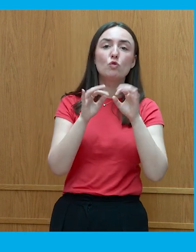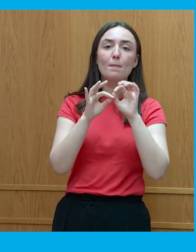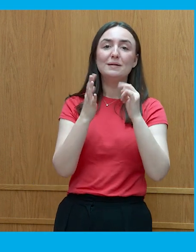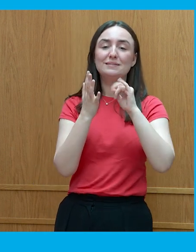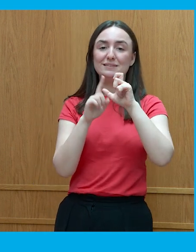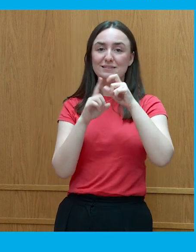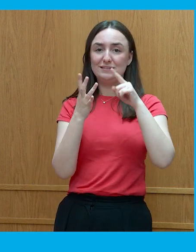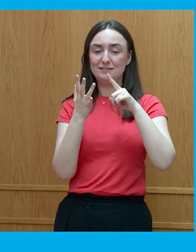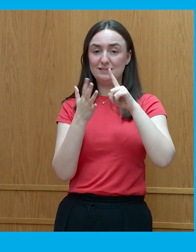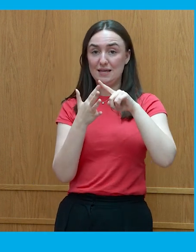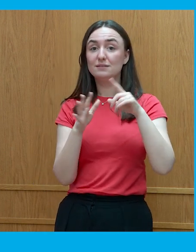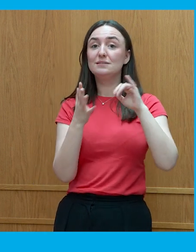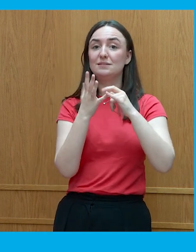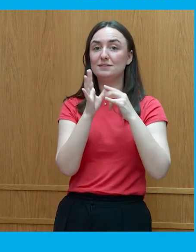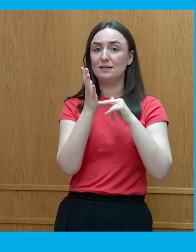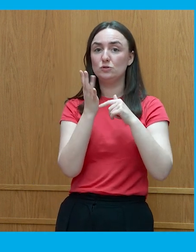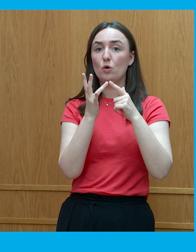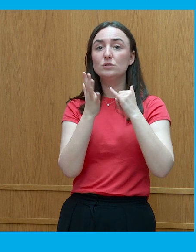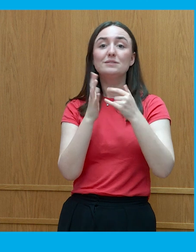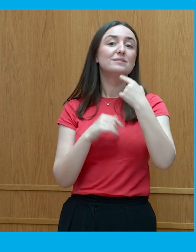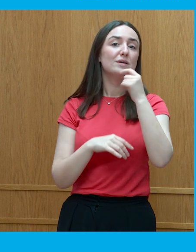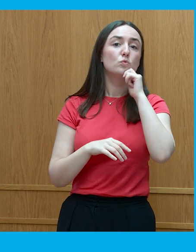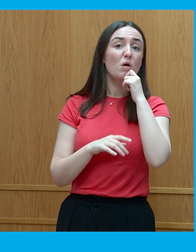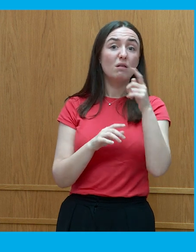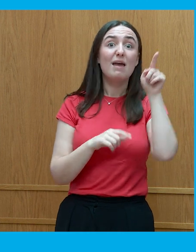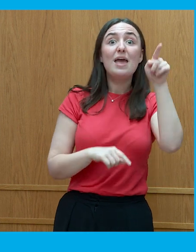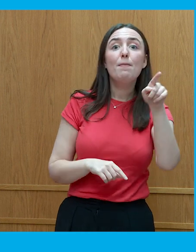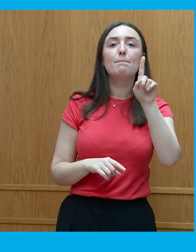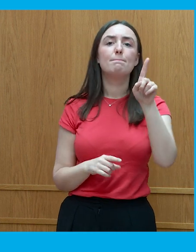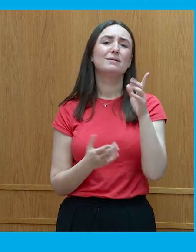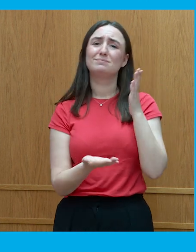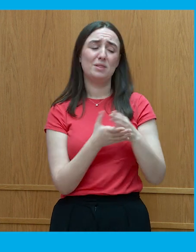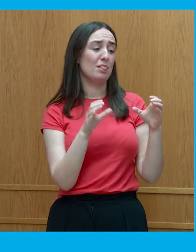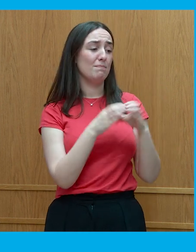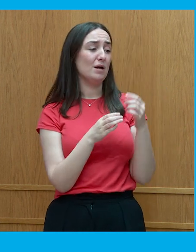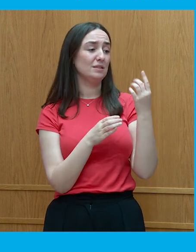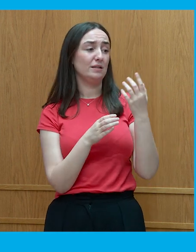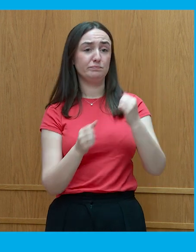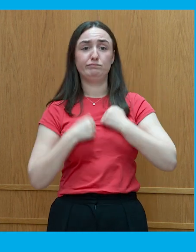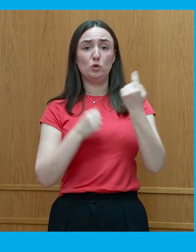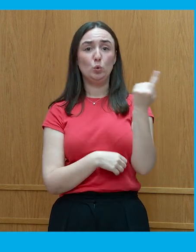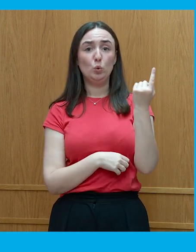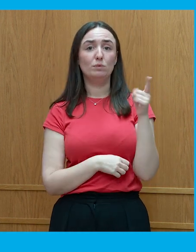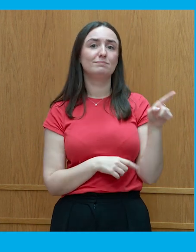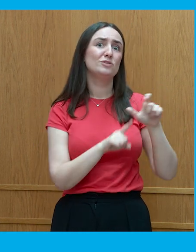they would potentially coalesce around him. They didn't. The party is very much Trump's party. And that was evident at the